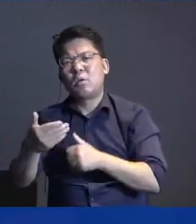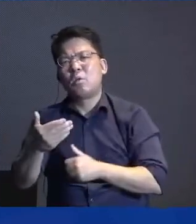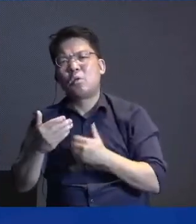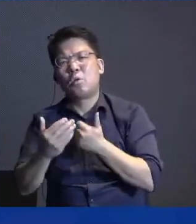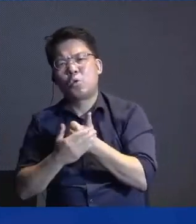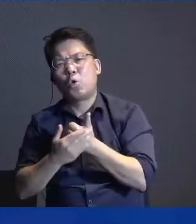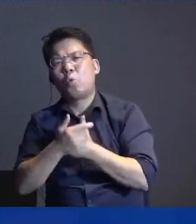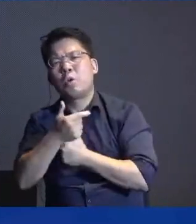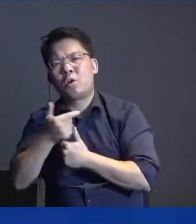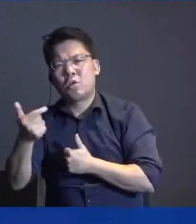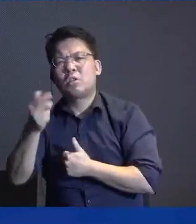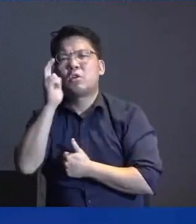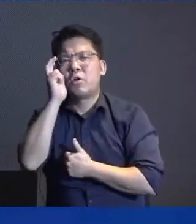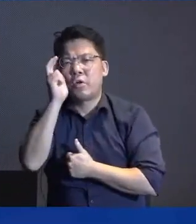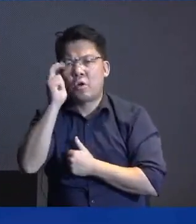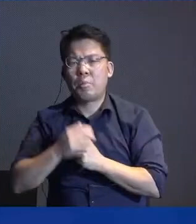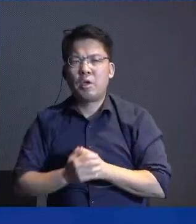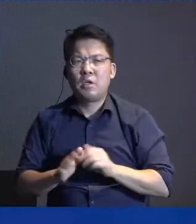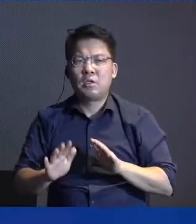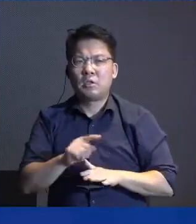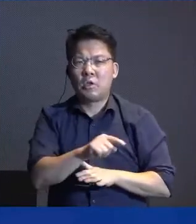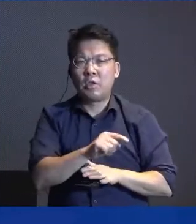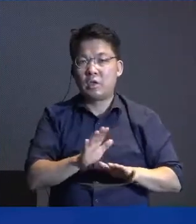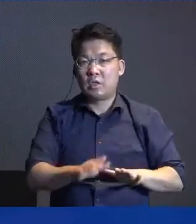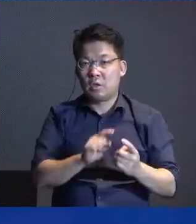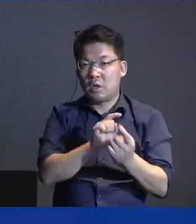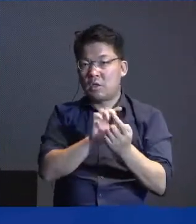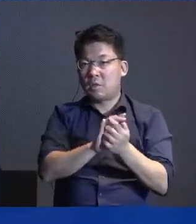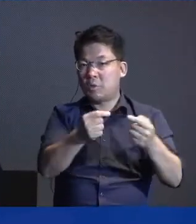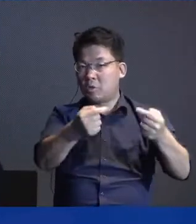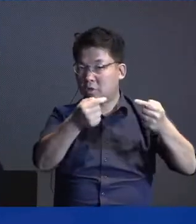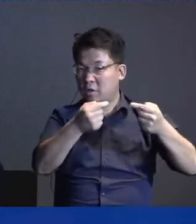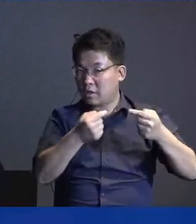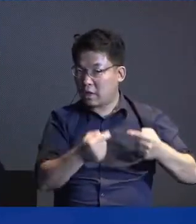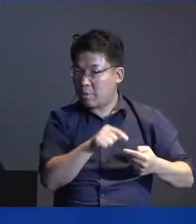and also joining us online. As